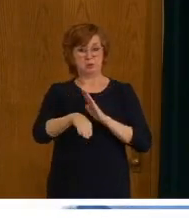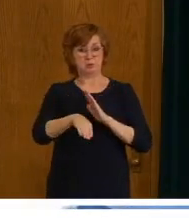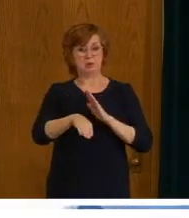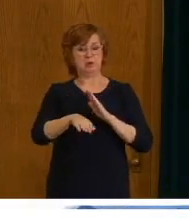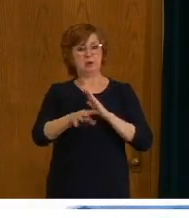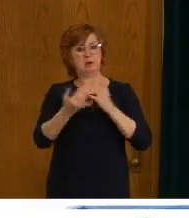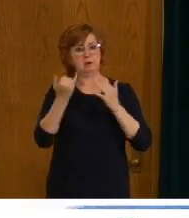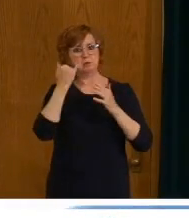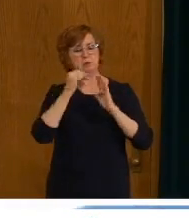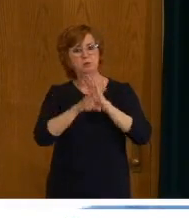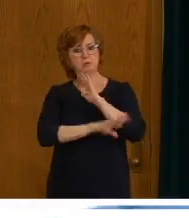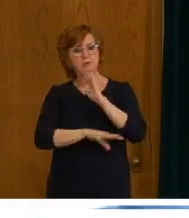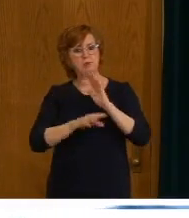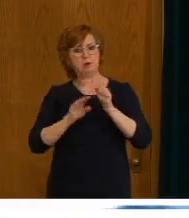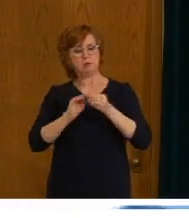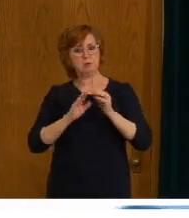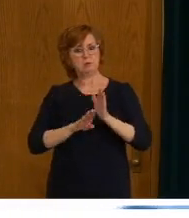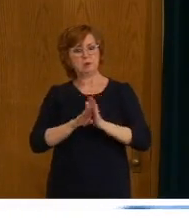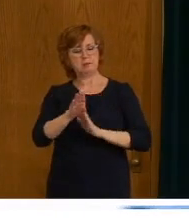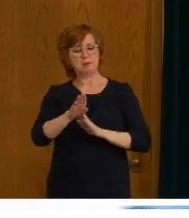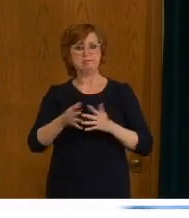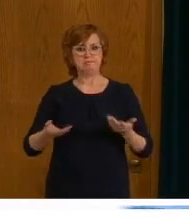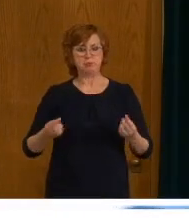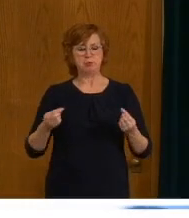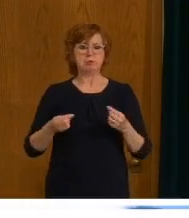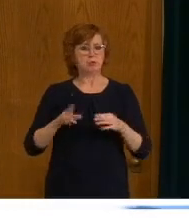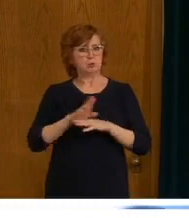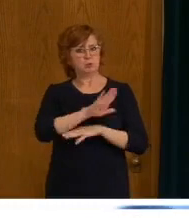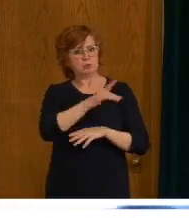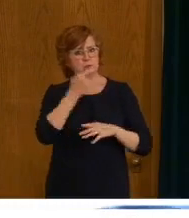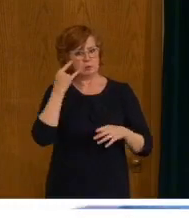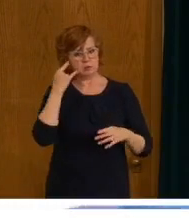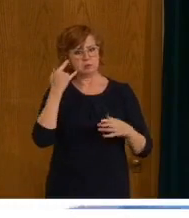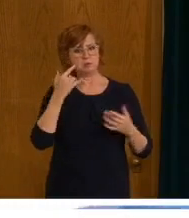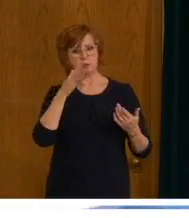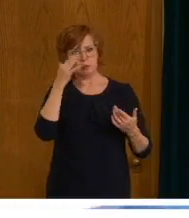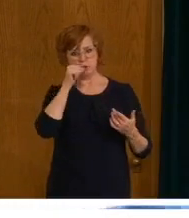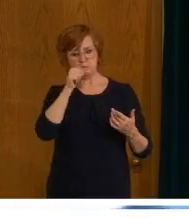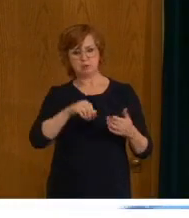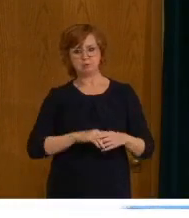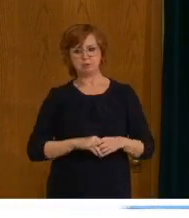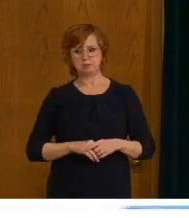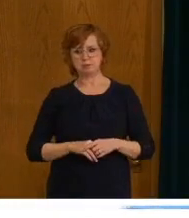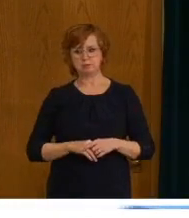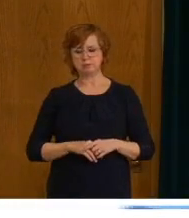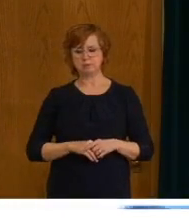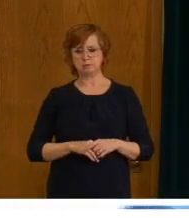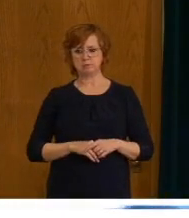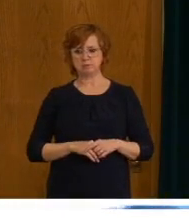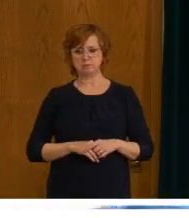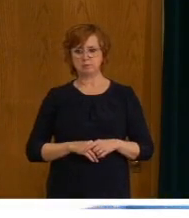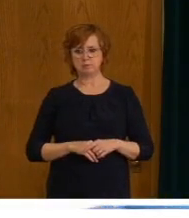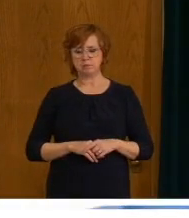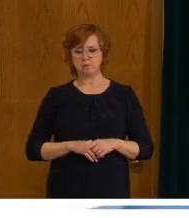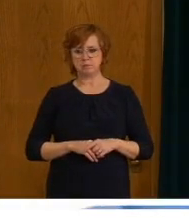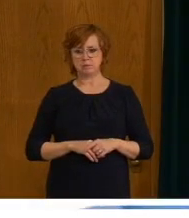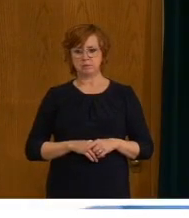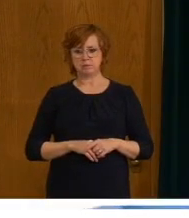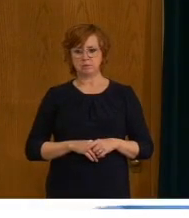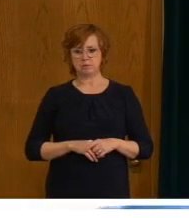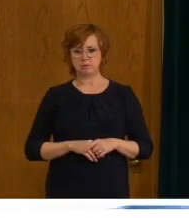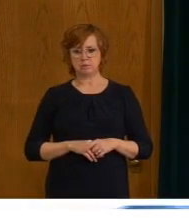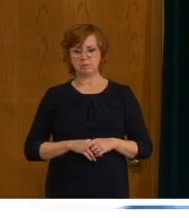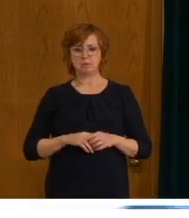an option. It's not mandatory, it's recommended. And obviously, I would prefer in a large gathering, anyone